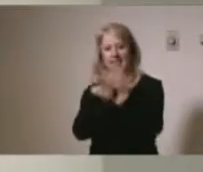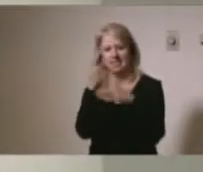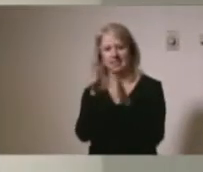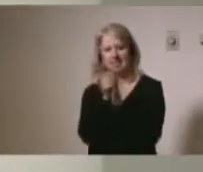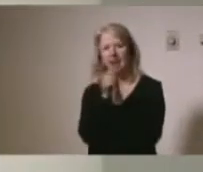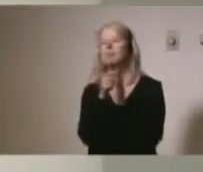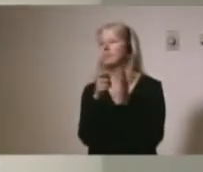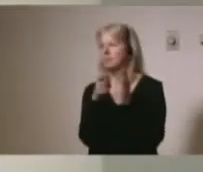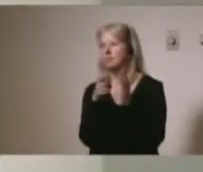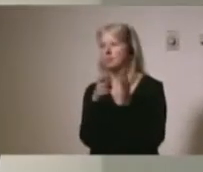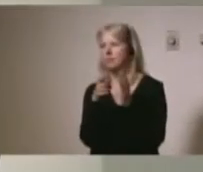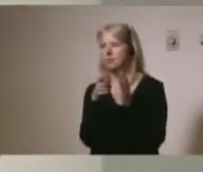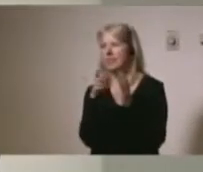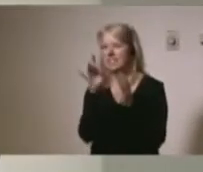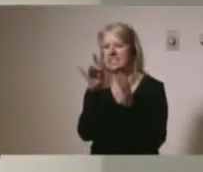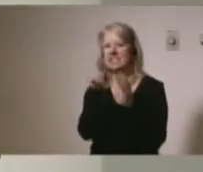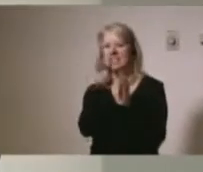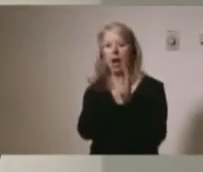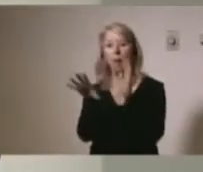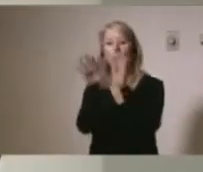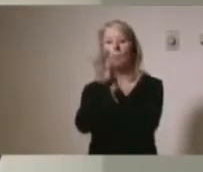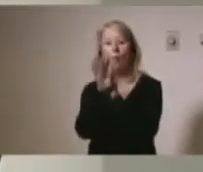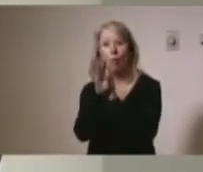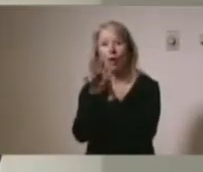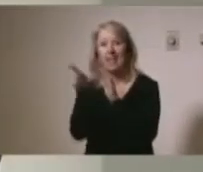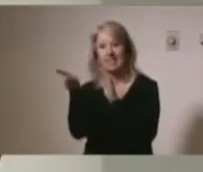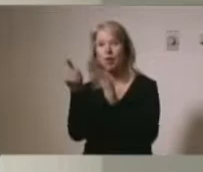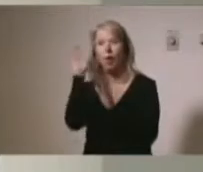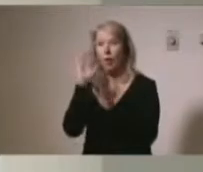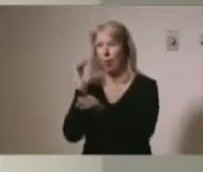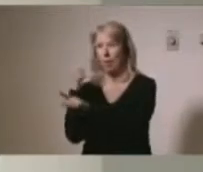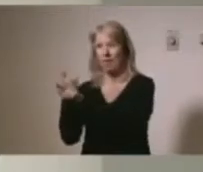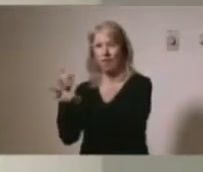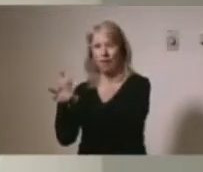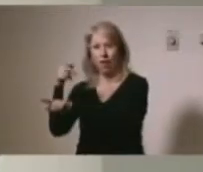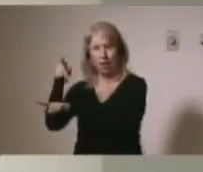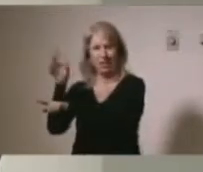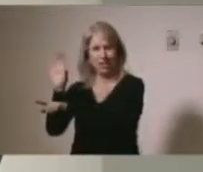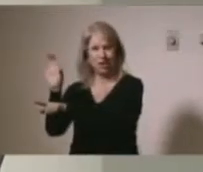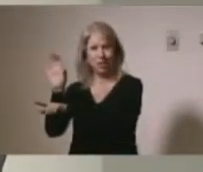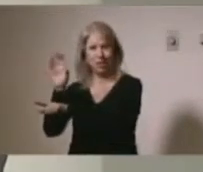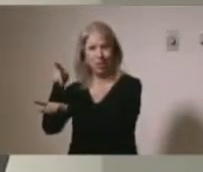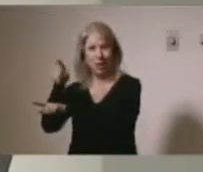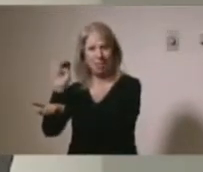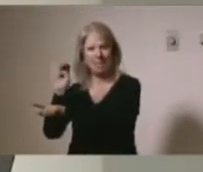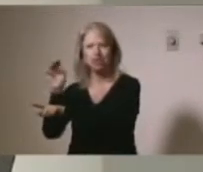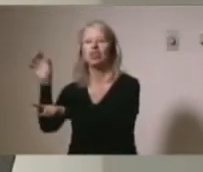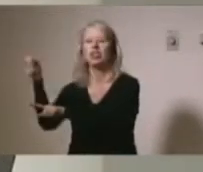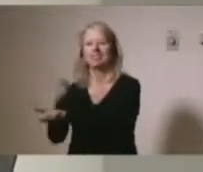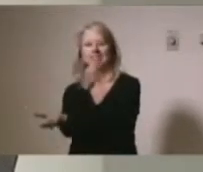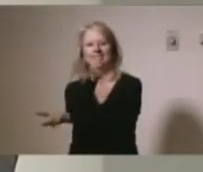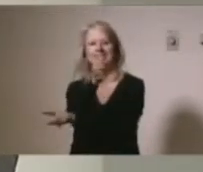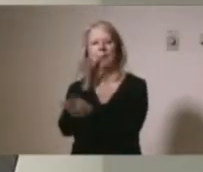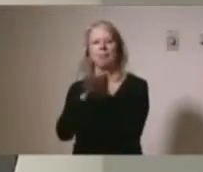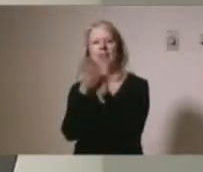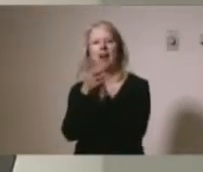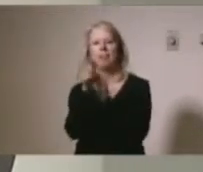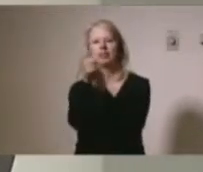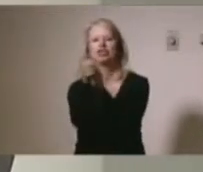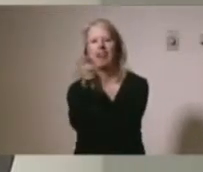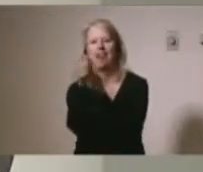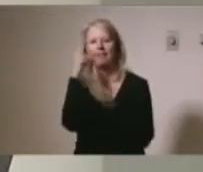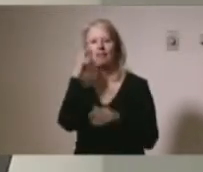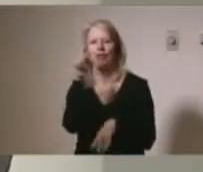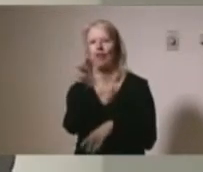a previous Conservative Prime Minister, Jim Bolger, as its inaugural chair of the Kiwi